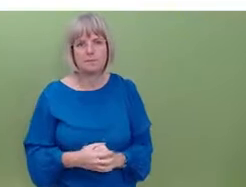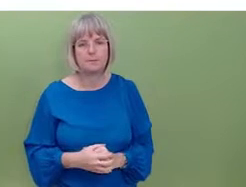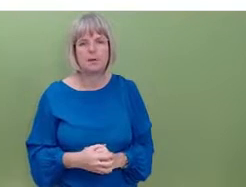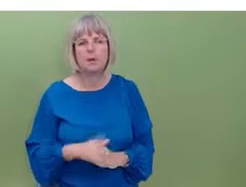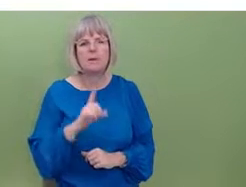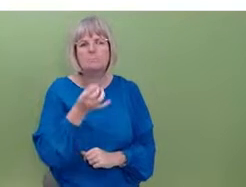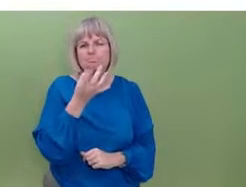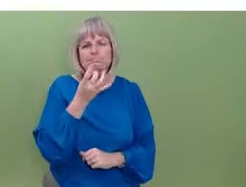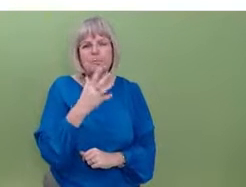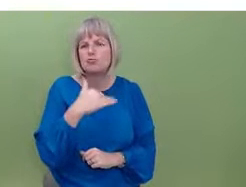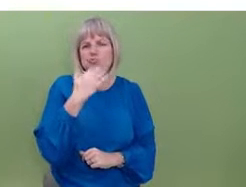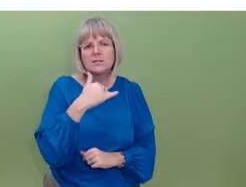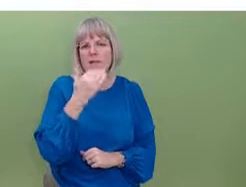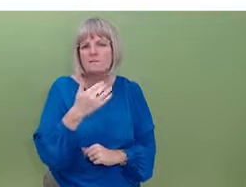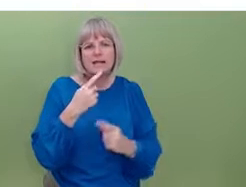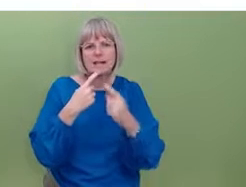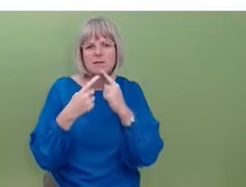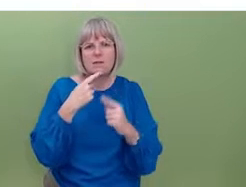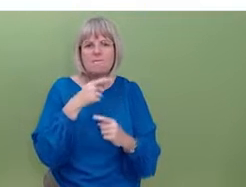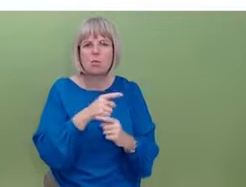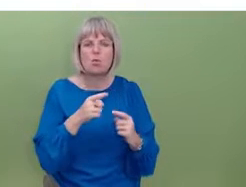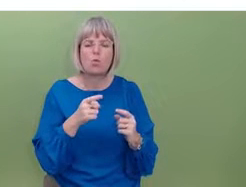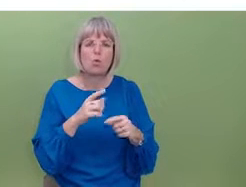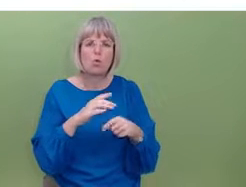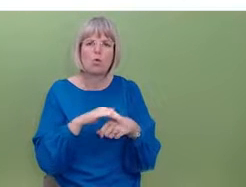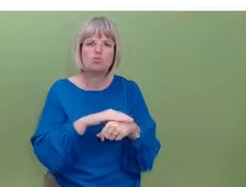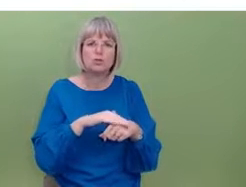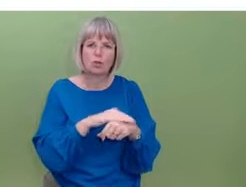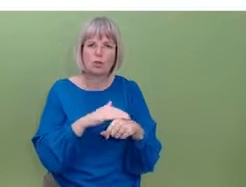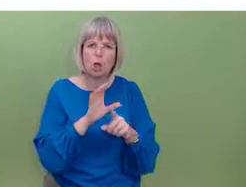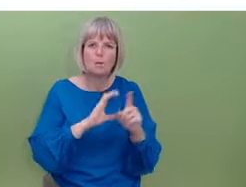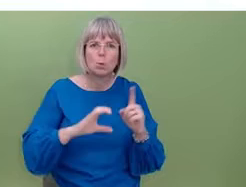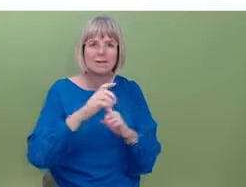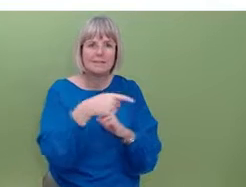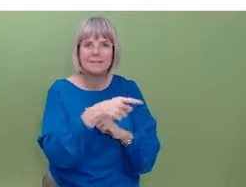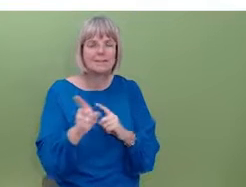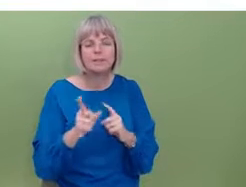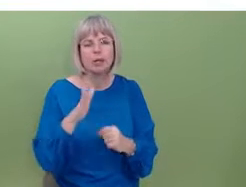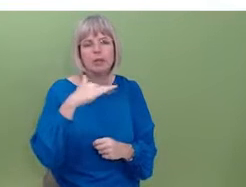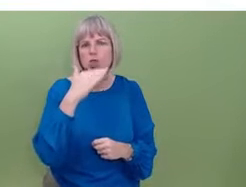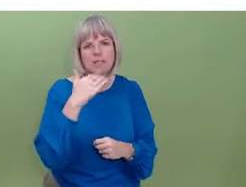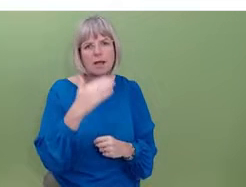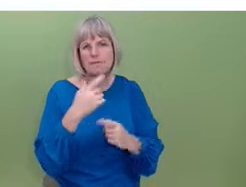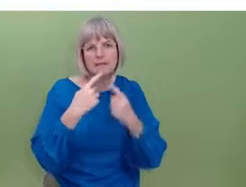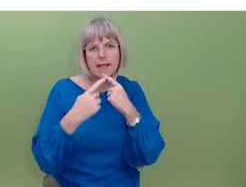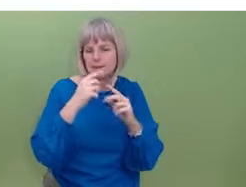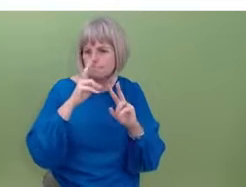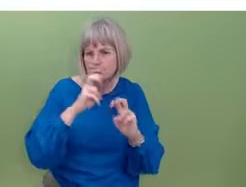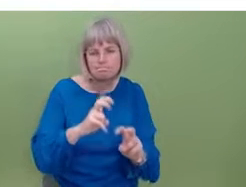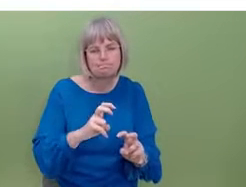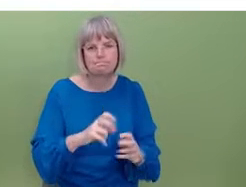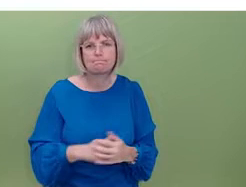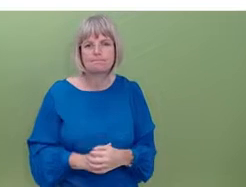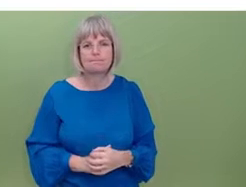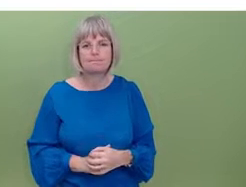racialized communities. So where does this lead us? I think it underscores the